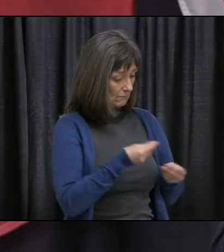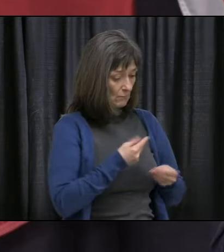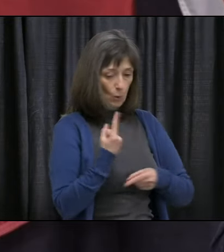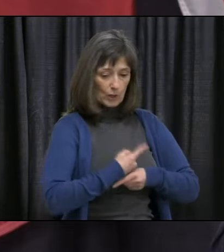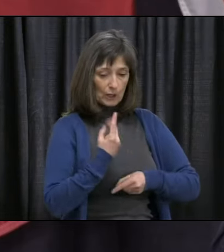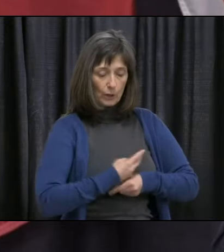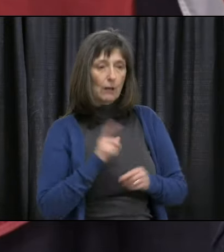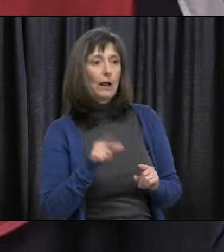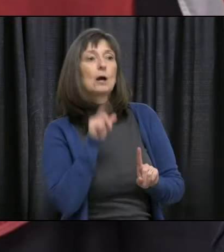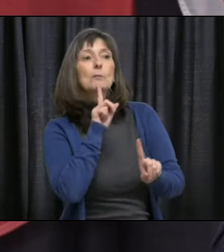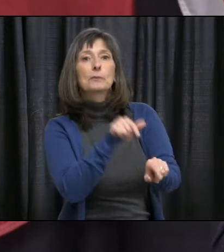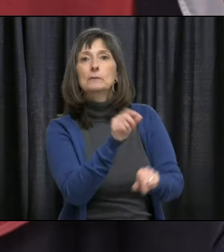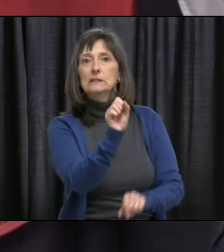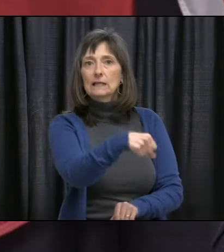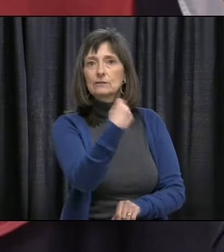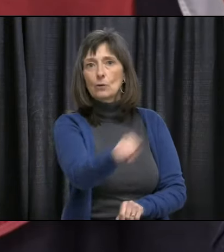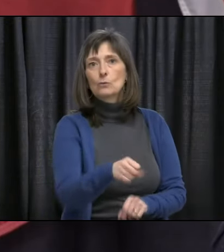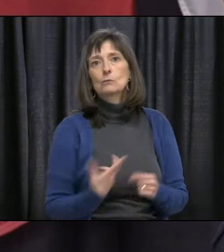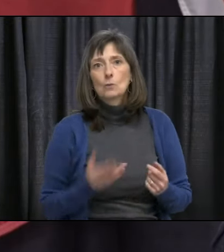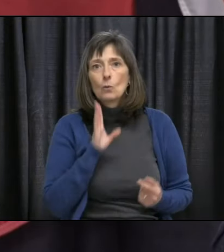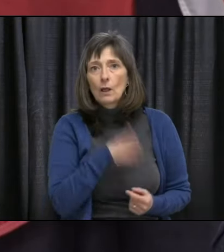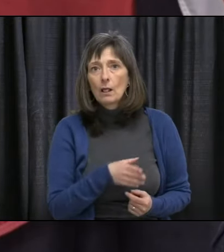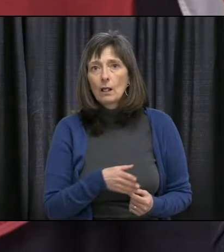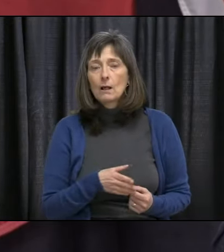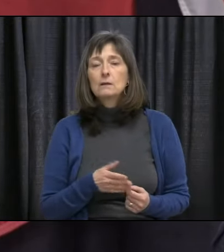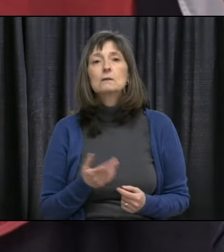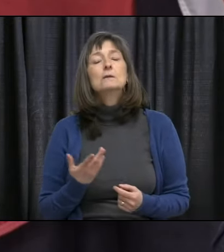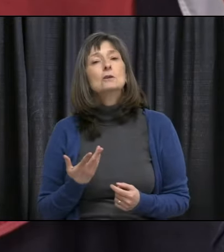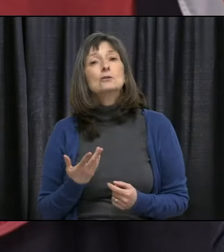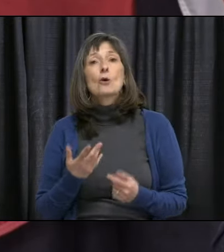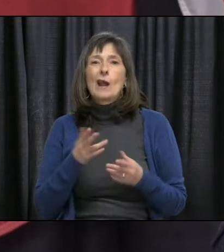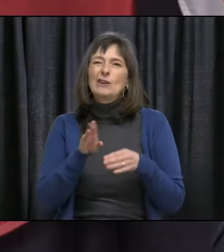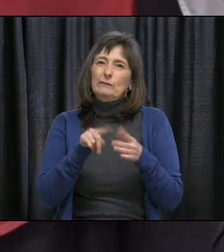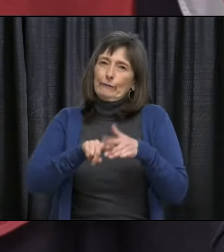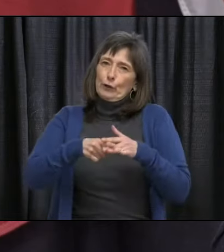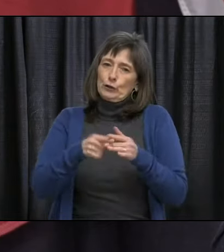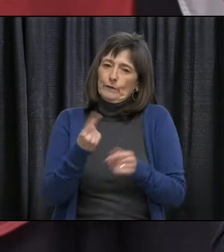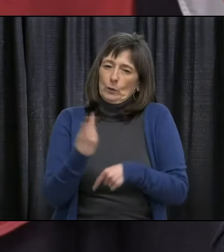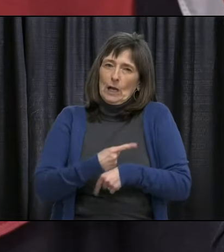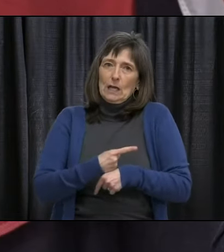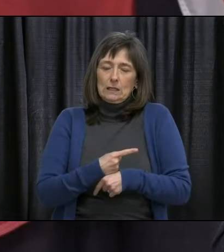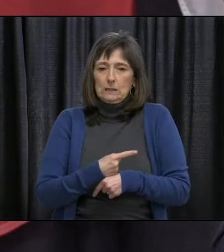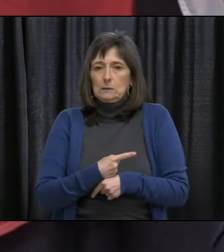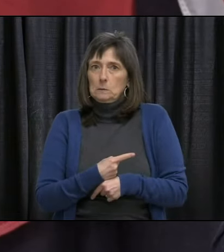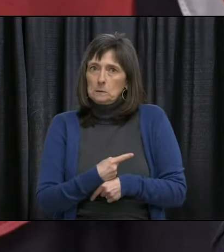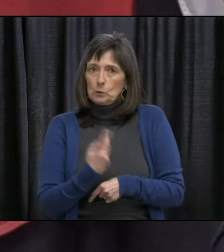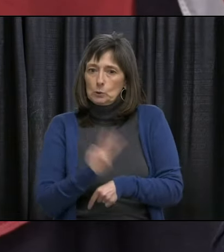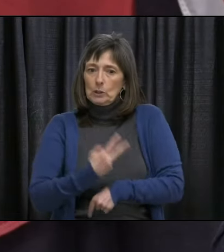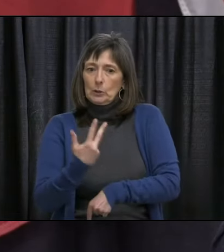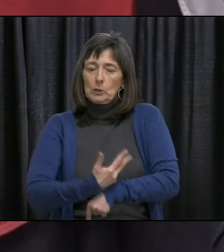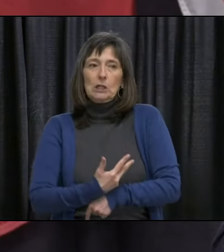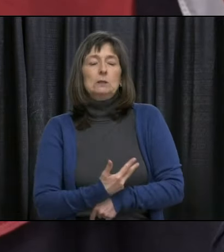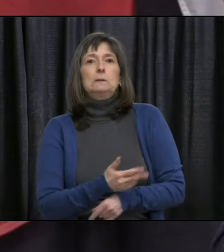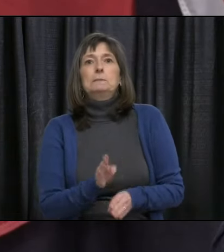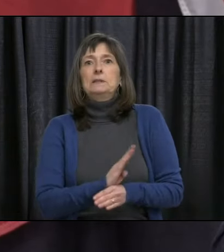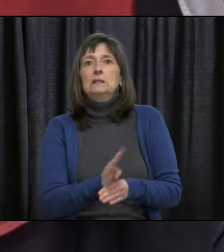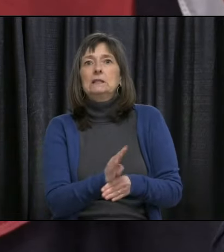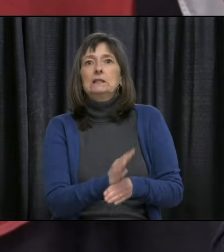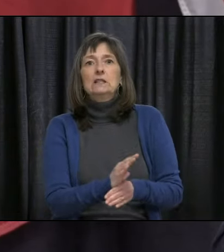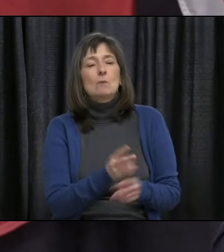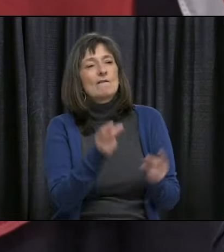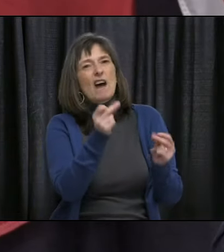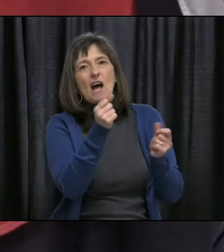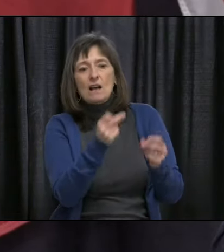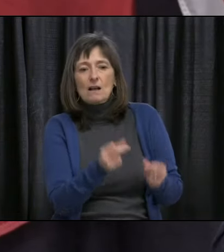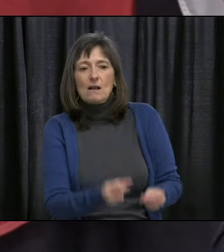a bit of work going on in the early days, and this will probably subside a little bit in the future. But so far, I've been very impressed with the work of public health